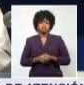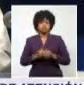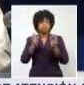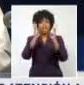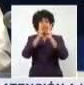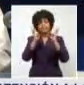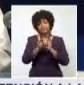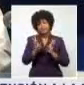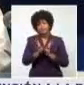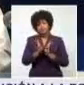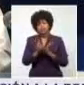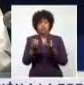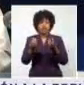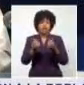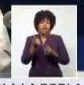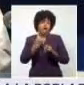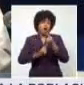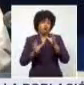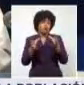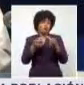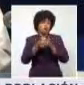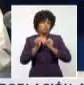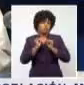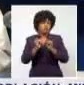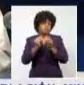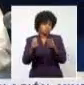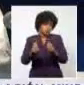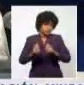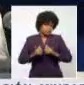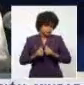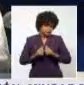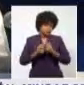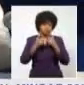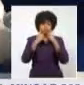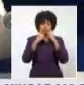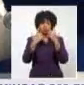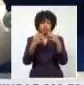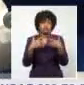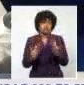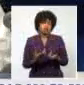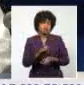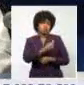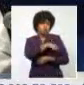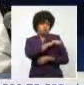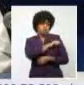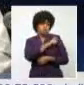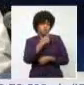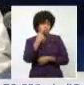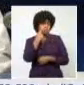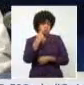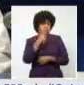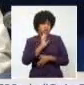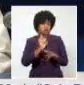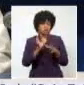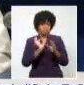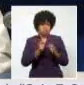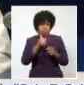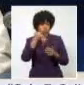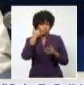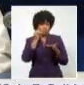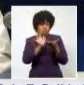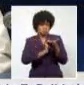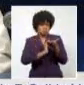send an alert to our health personnel. after the information is